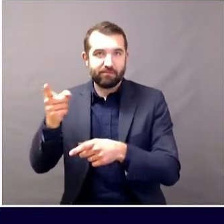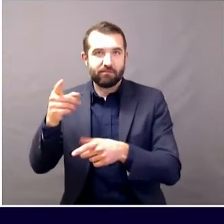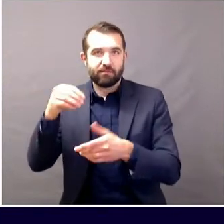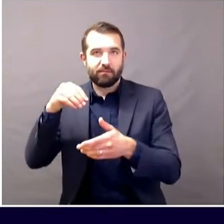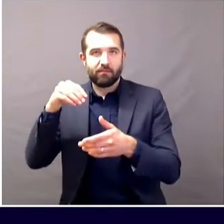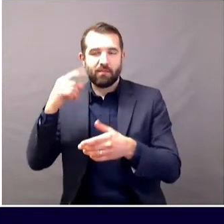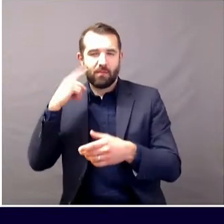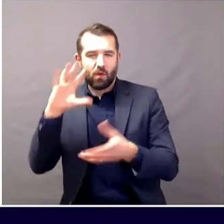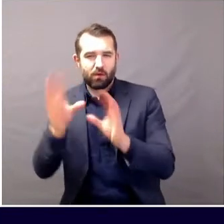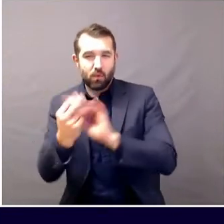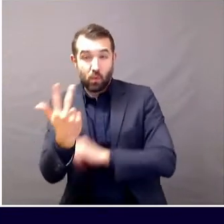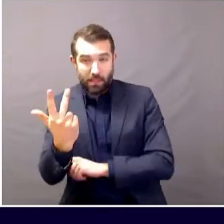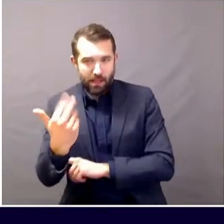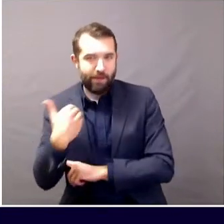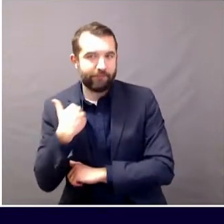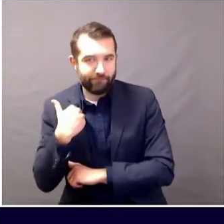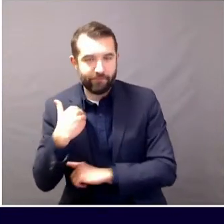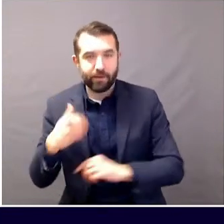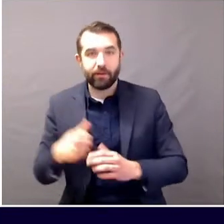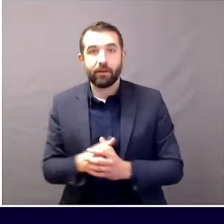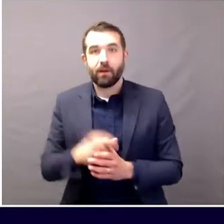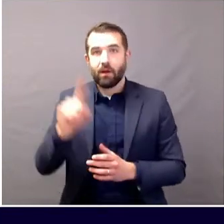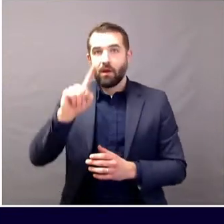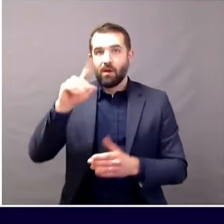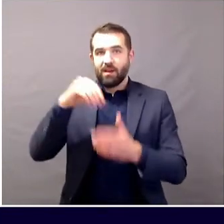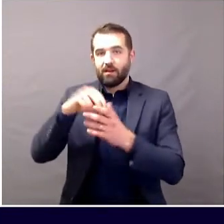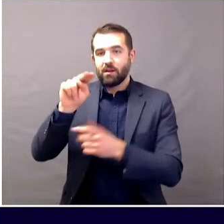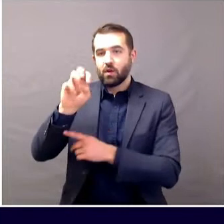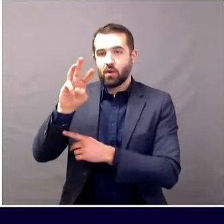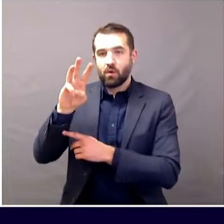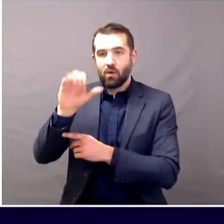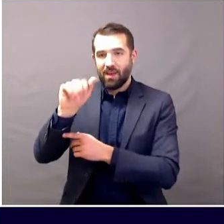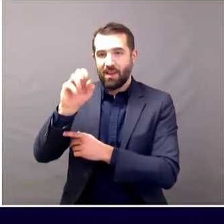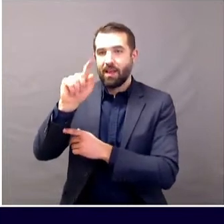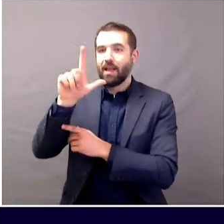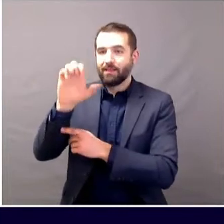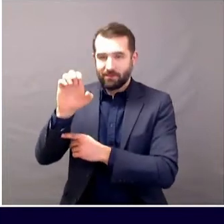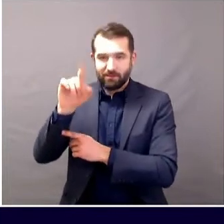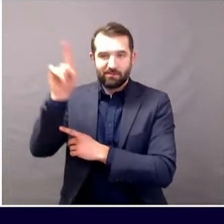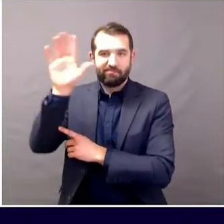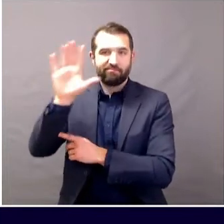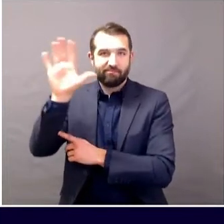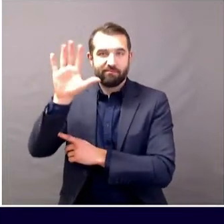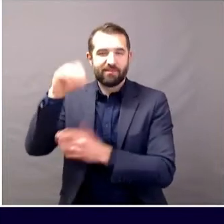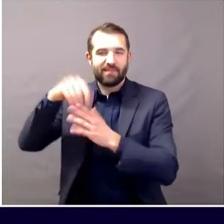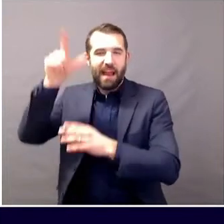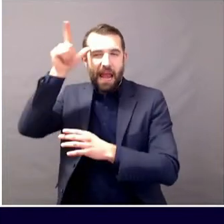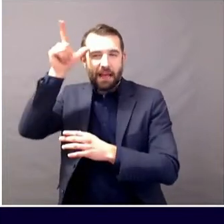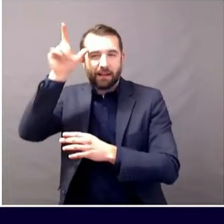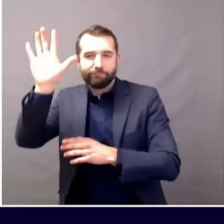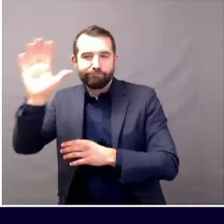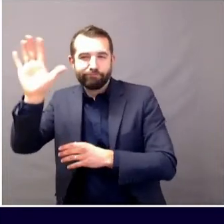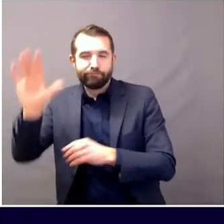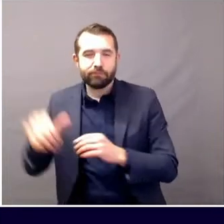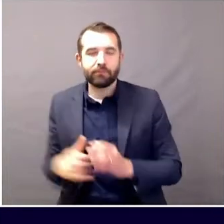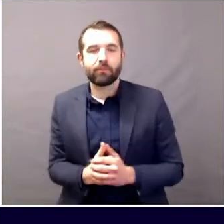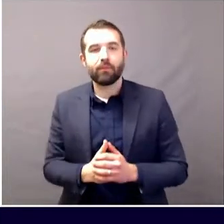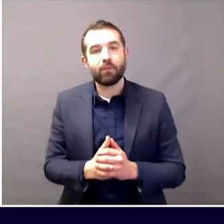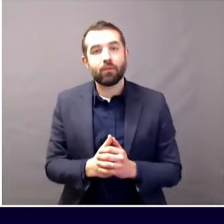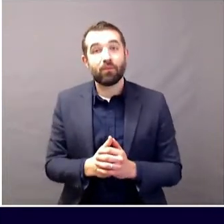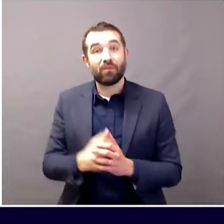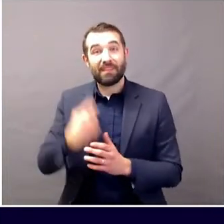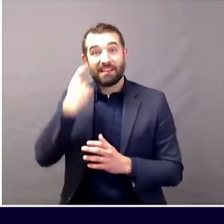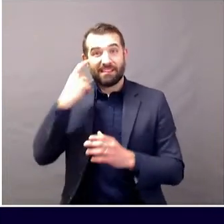childcare program in Newcastle in Lincoln County. We have started working with that facility ever since detecting this outbreak.